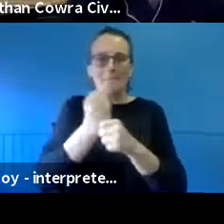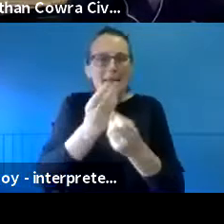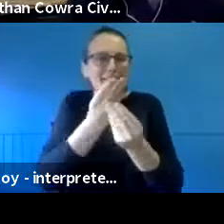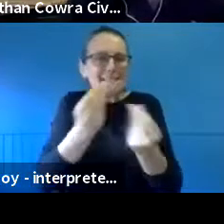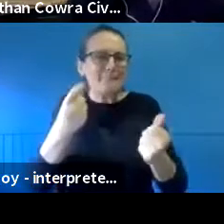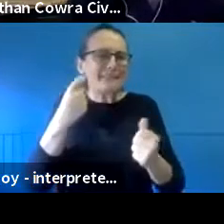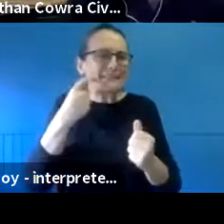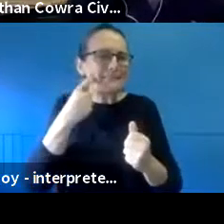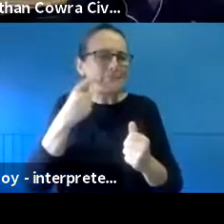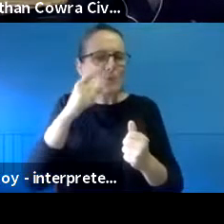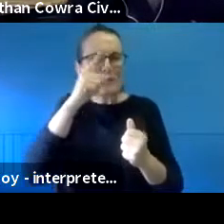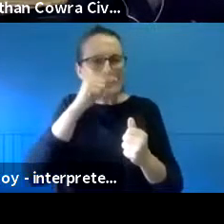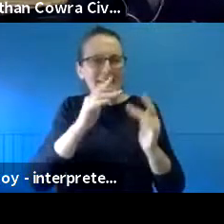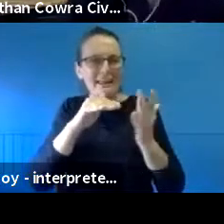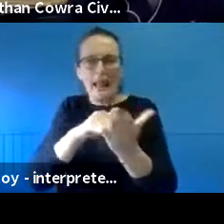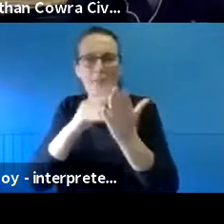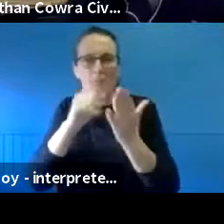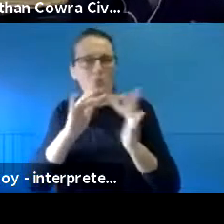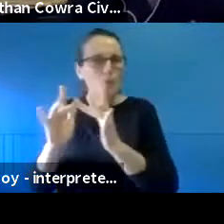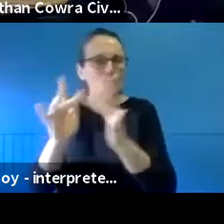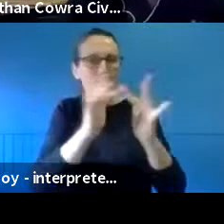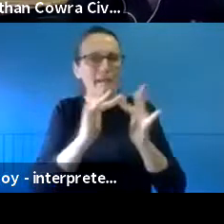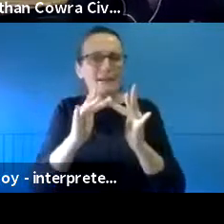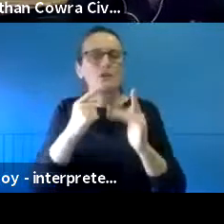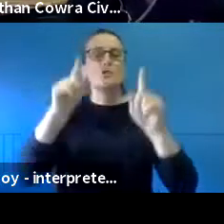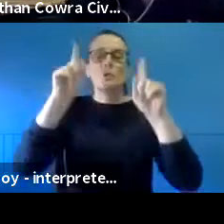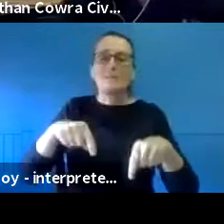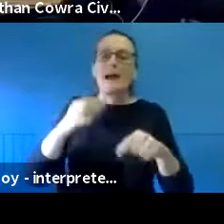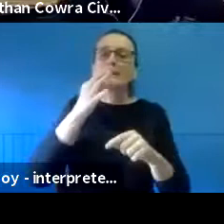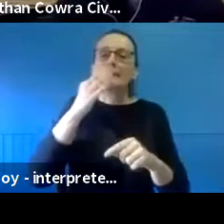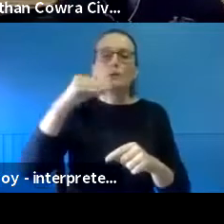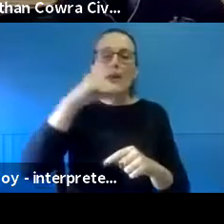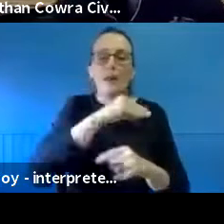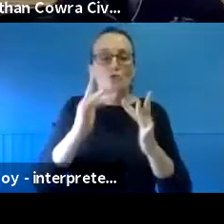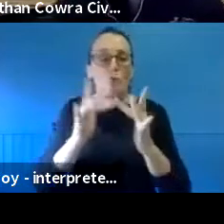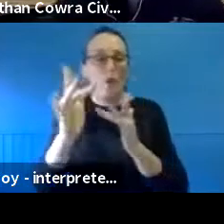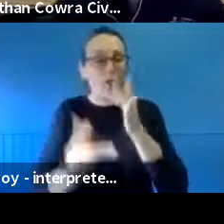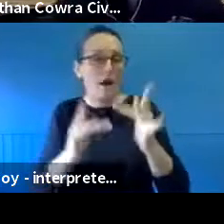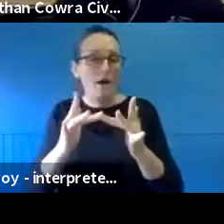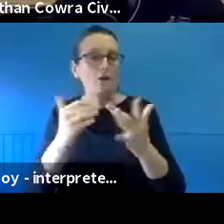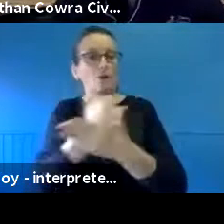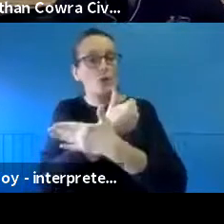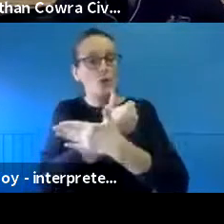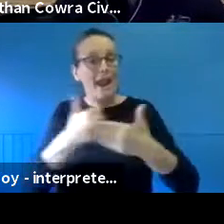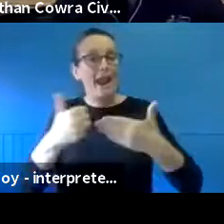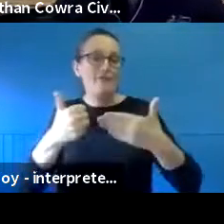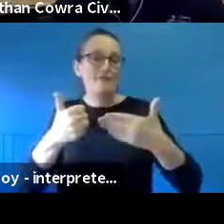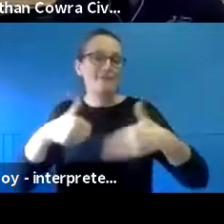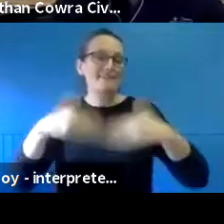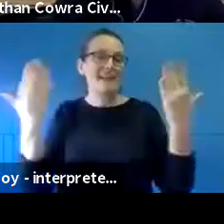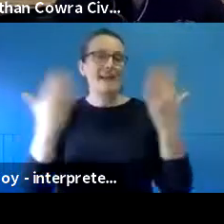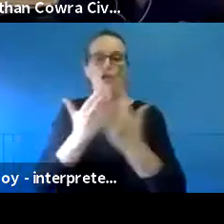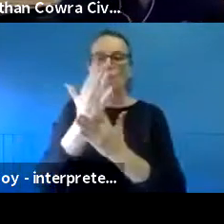connect people together. So we started the Little Lunch Online events, which were week daily, 30-minute